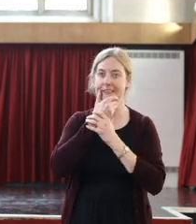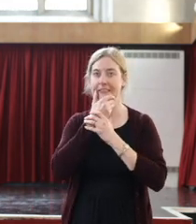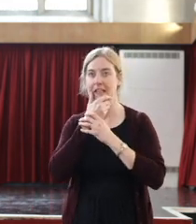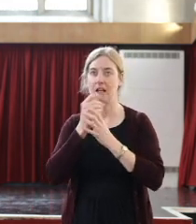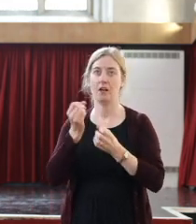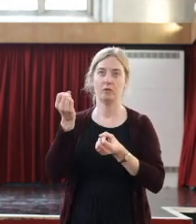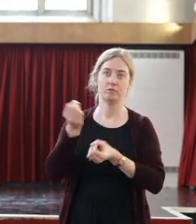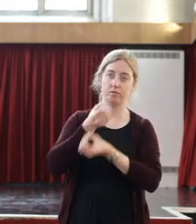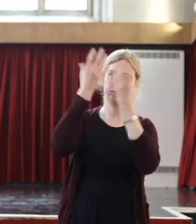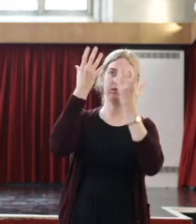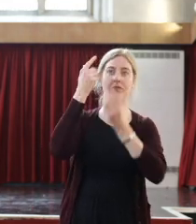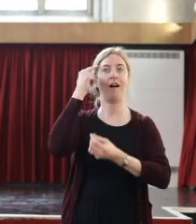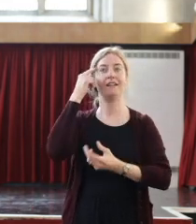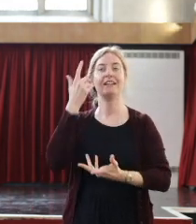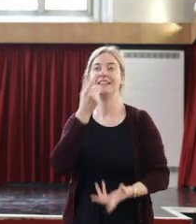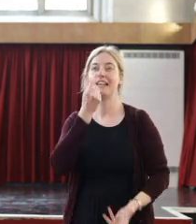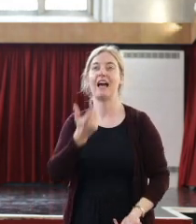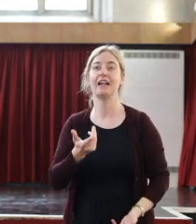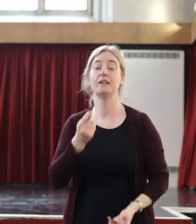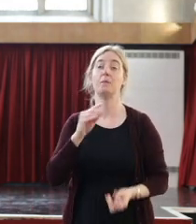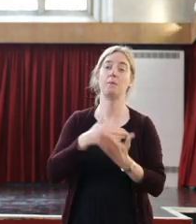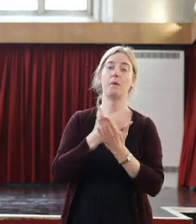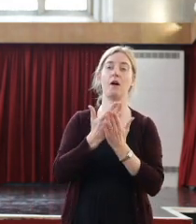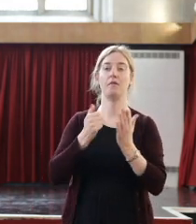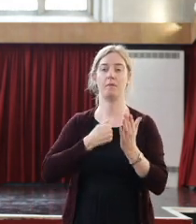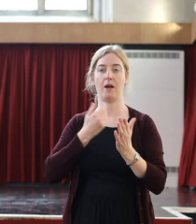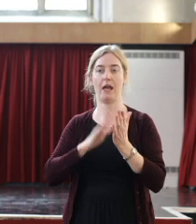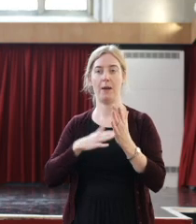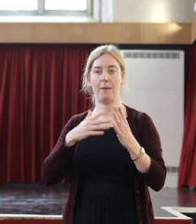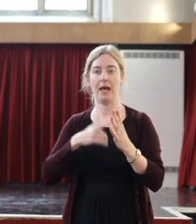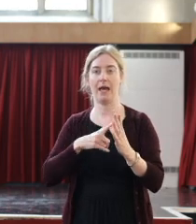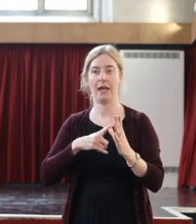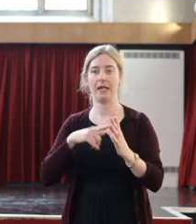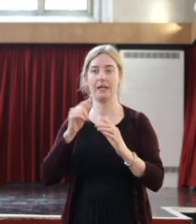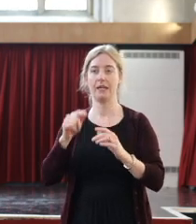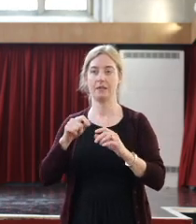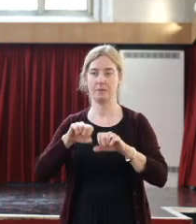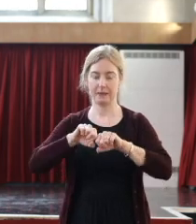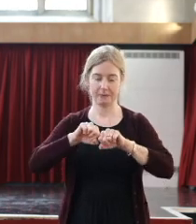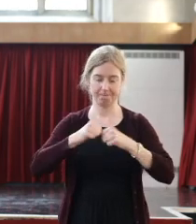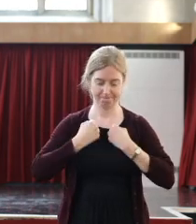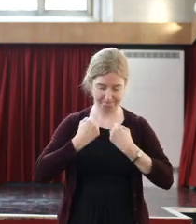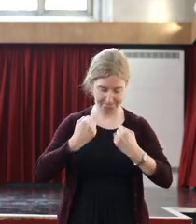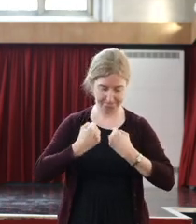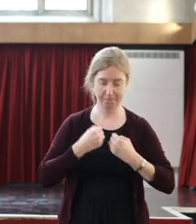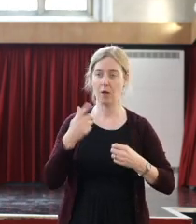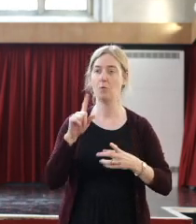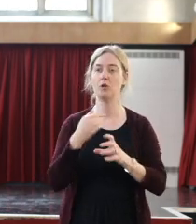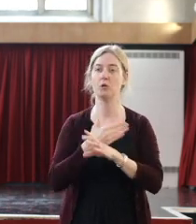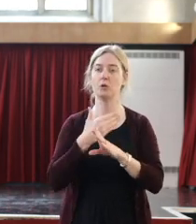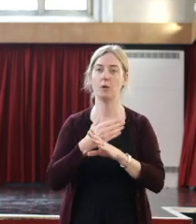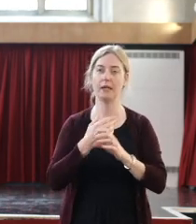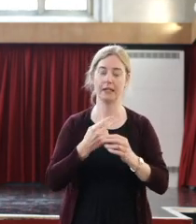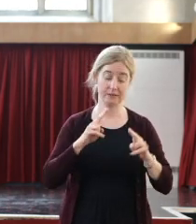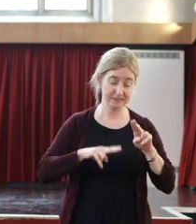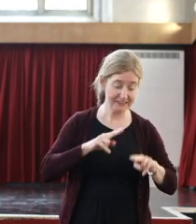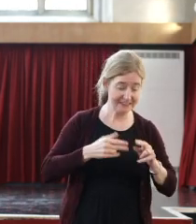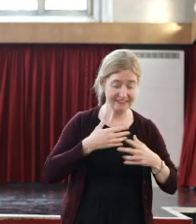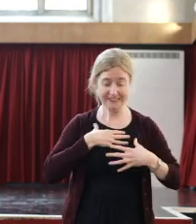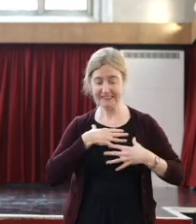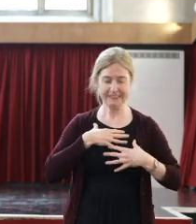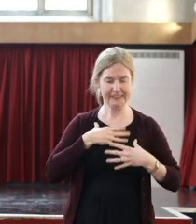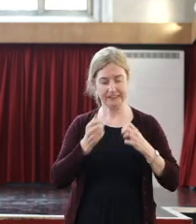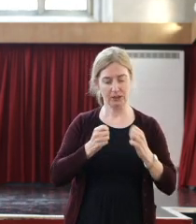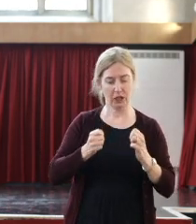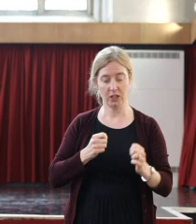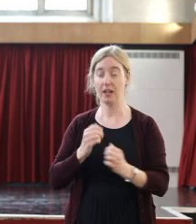in a lot of ways. Part of the MA is about breaking down your practice and reevaluating what you're doing. This has certainly done that.